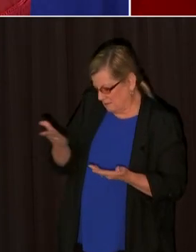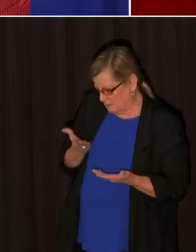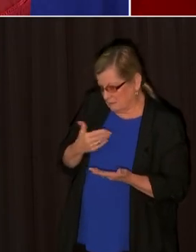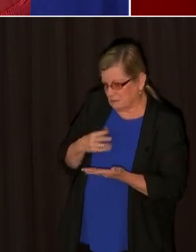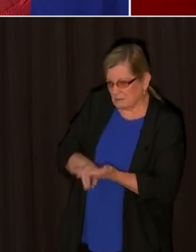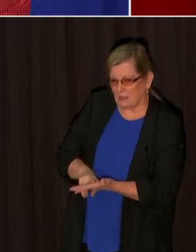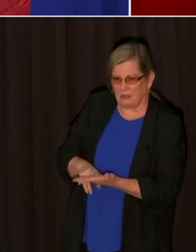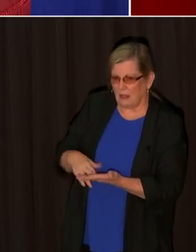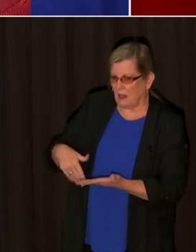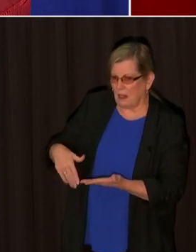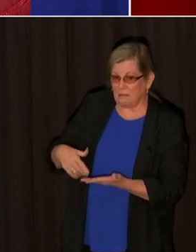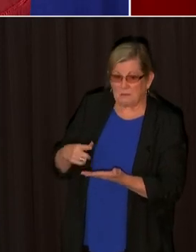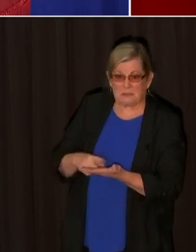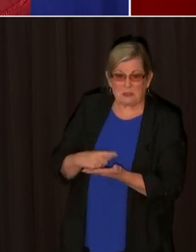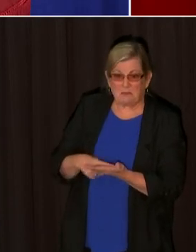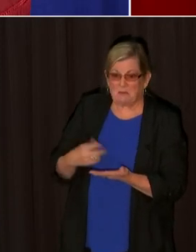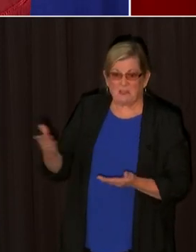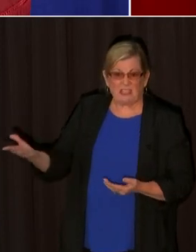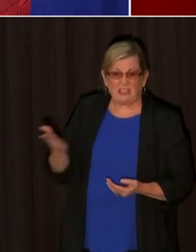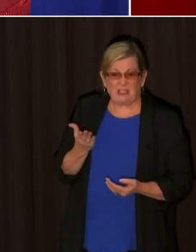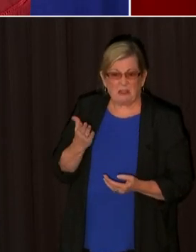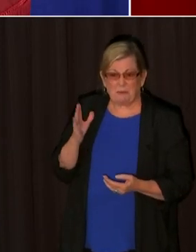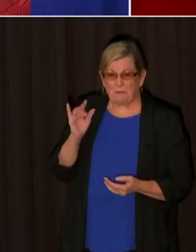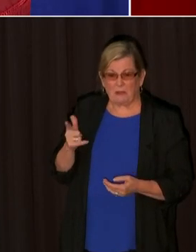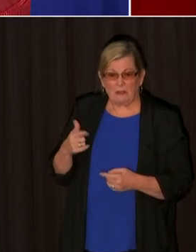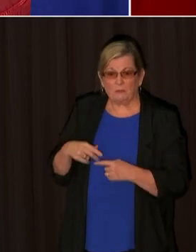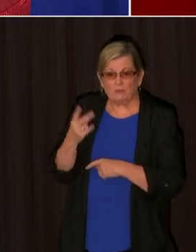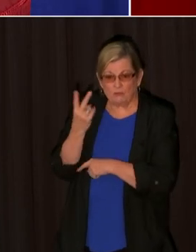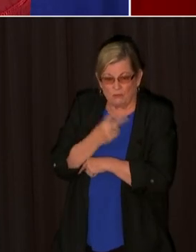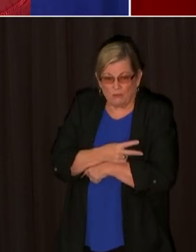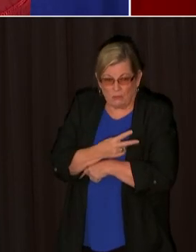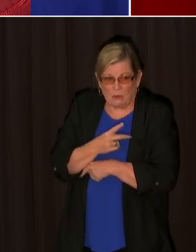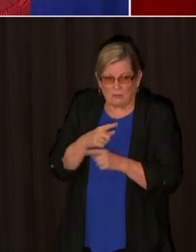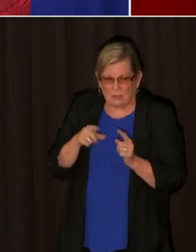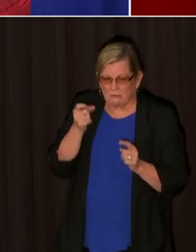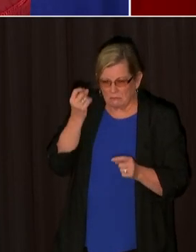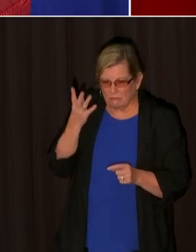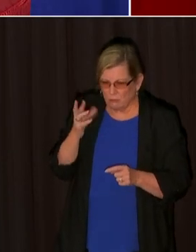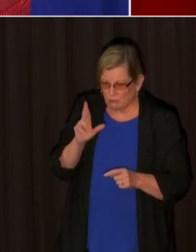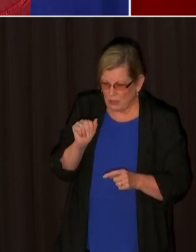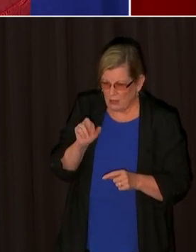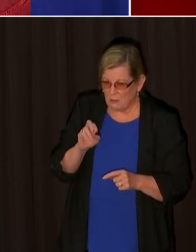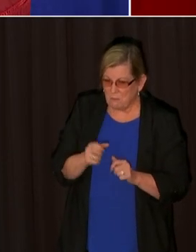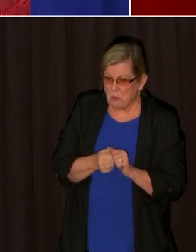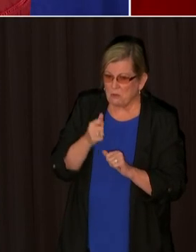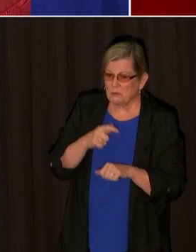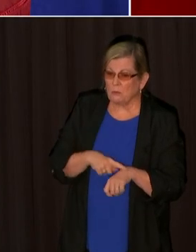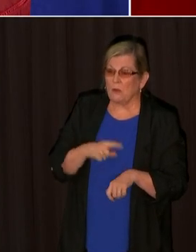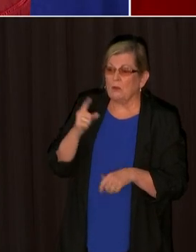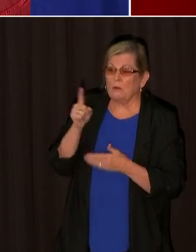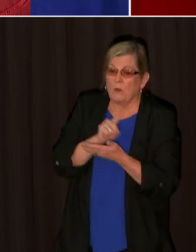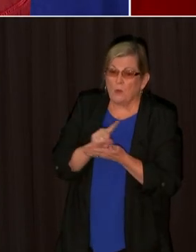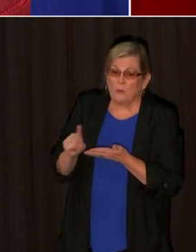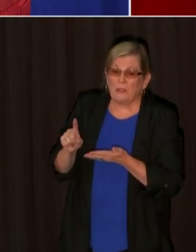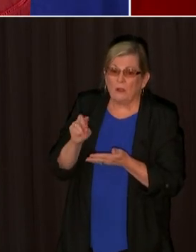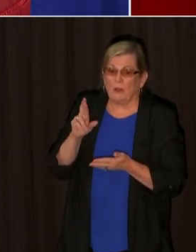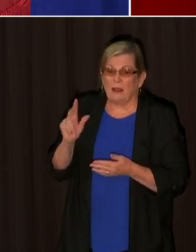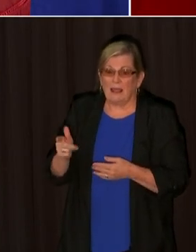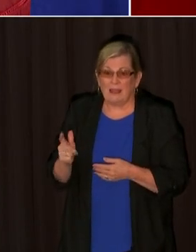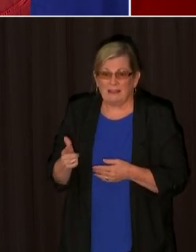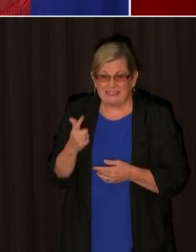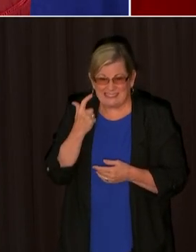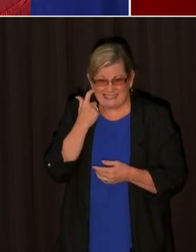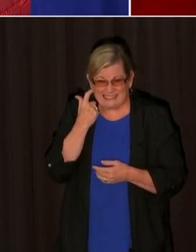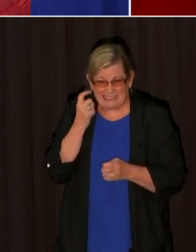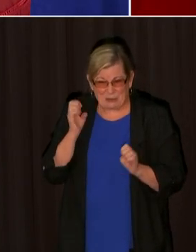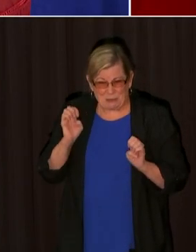me the bill in a couple of days. That's rare. Usually it's a week or more that I get a bill. This last emergency